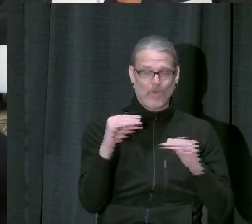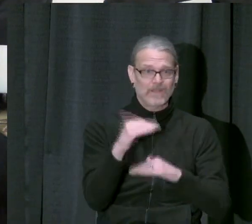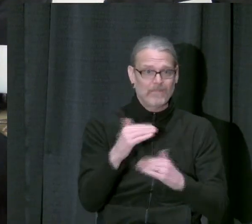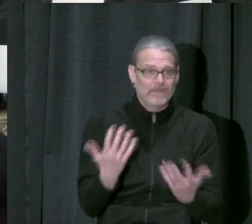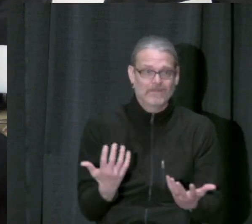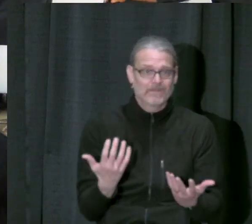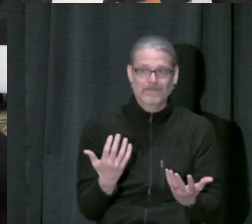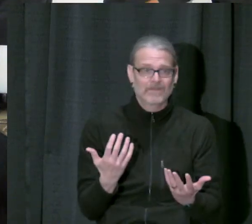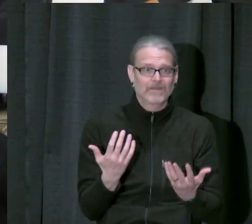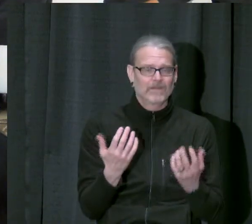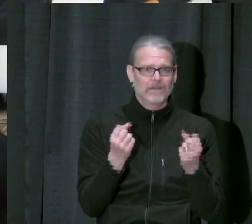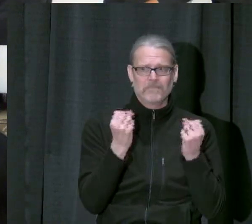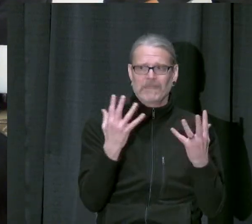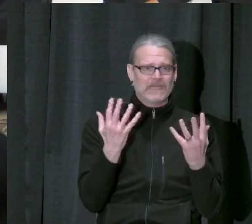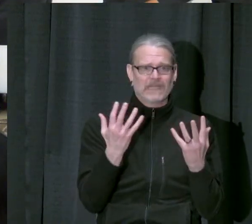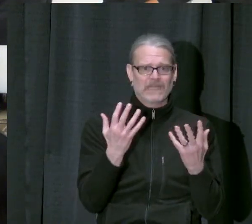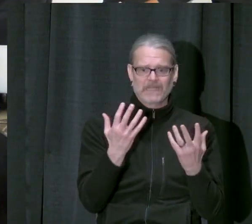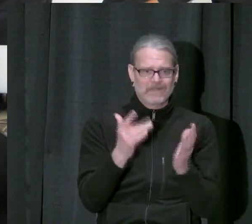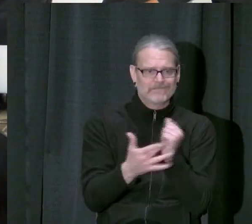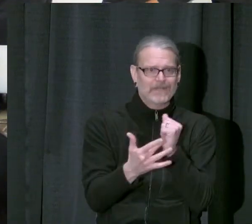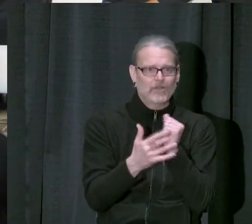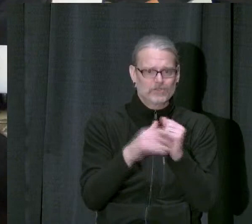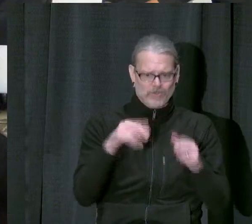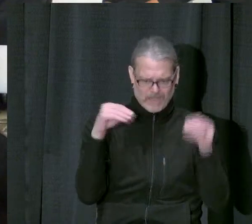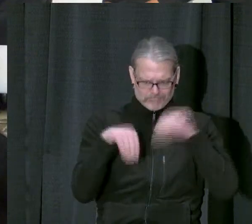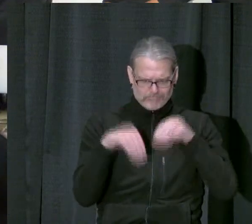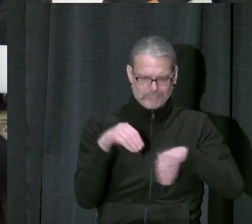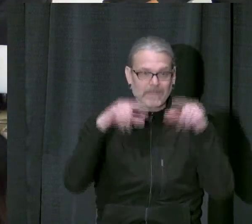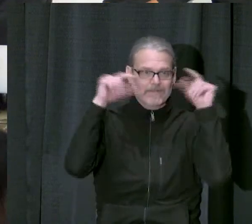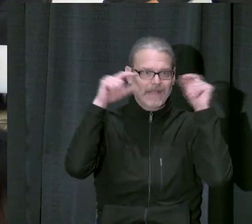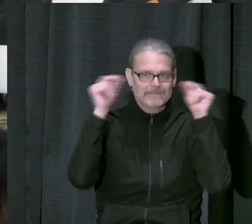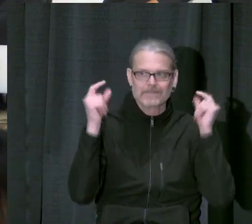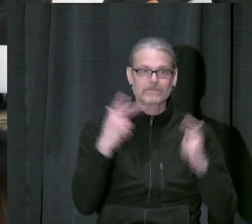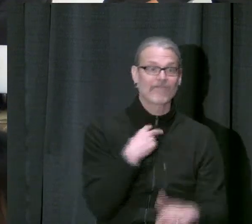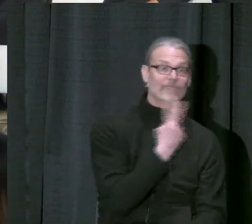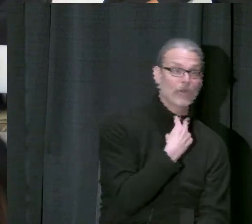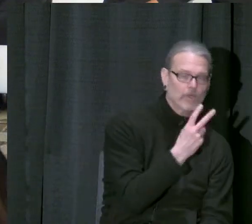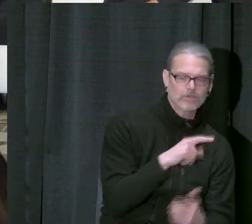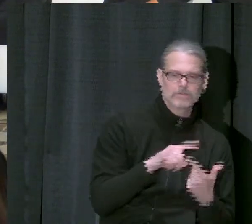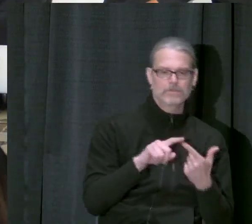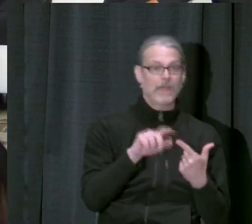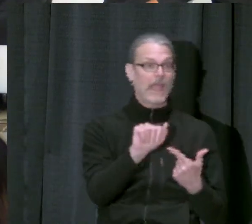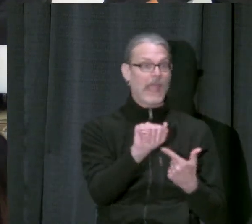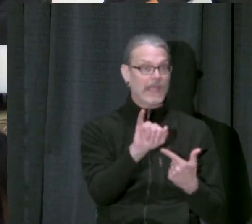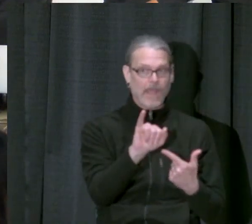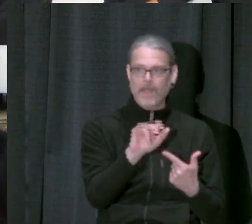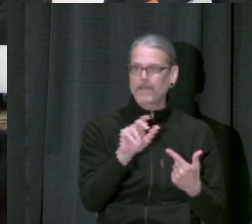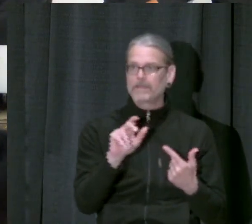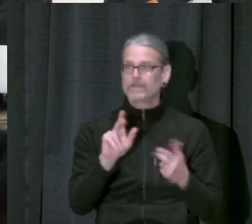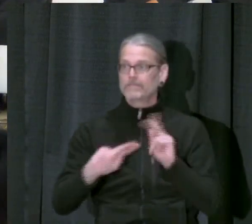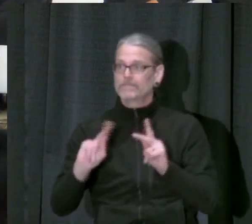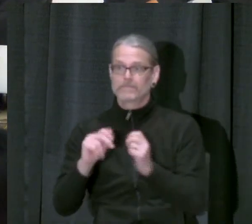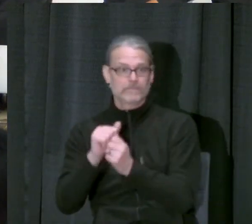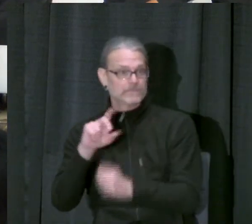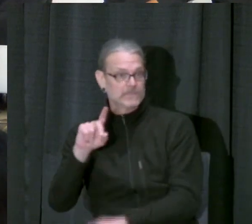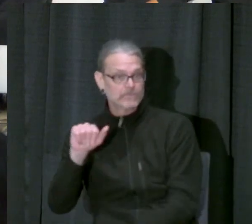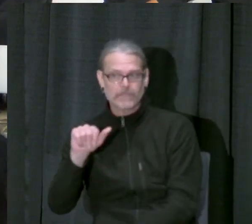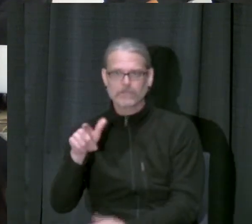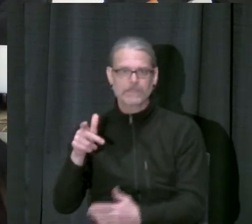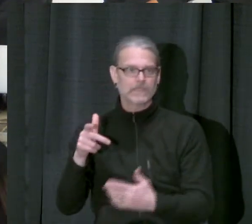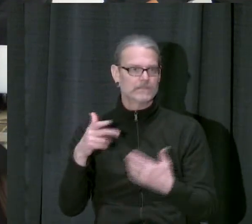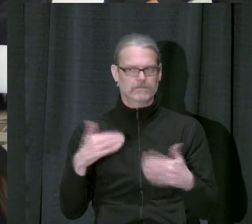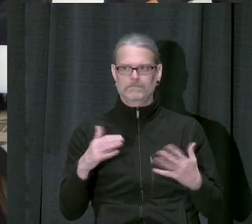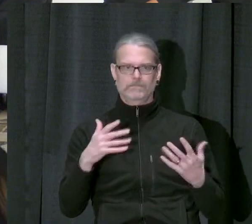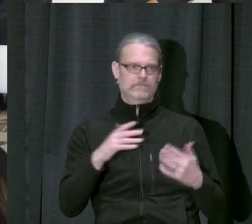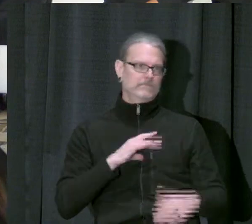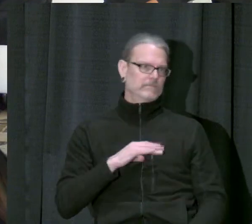there that can be done. Wearable technology, AI, for individuals with disabilities, I mean, I'm not sure that it gets any better than that,